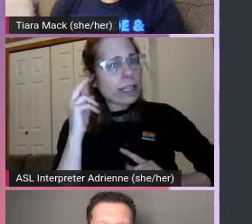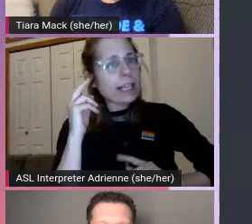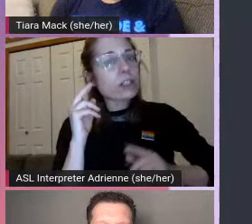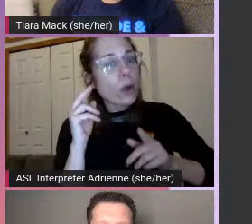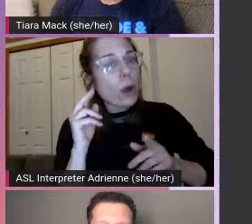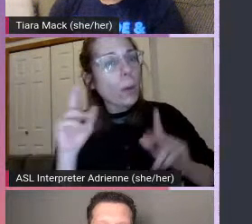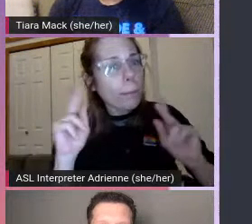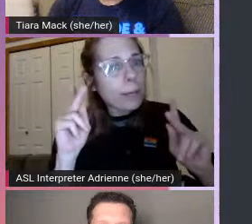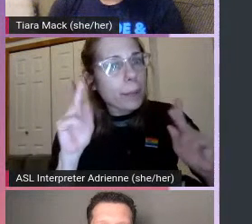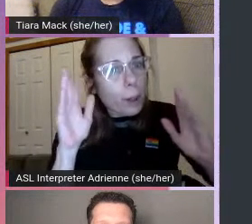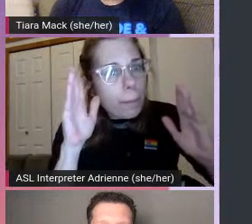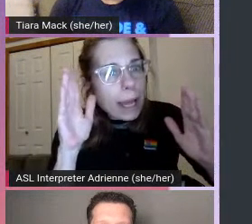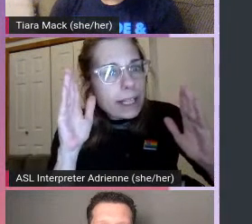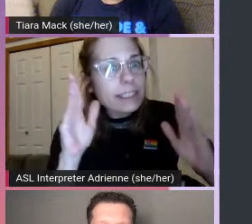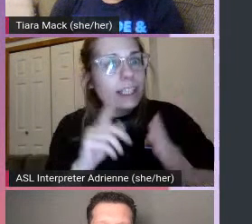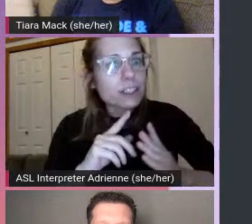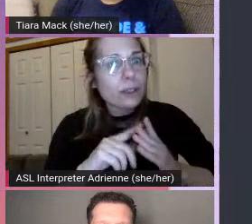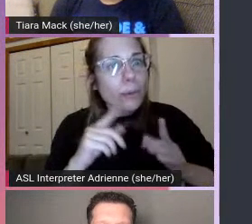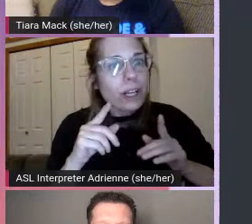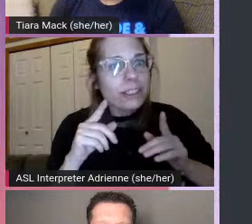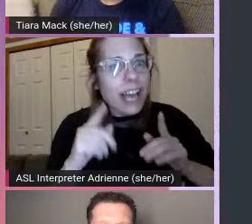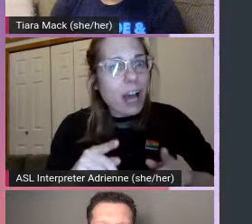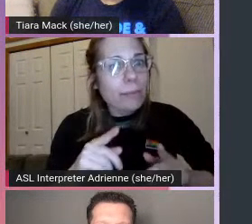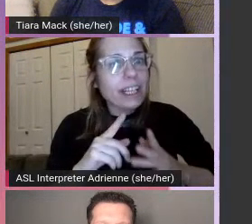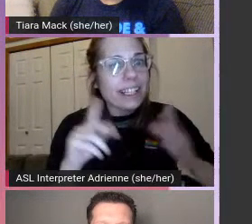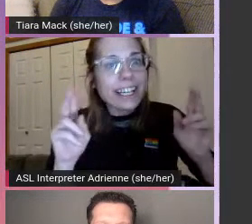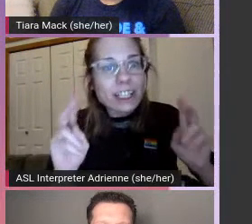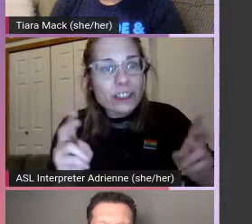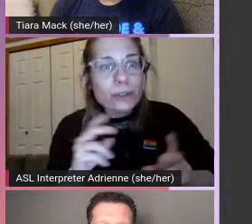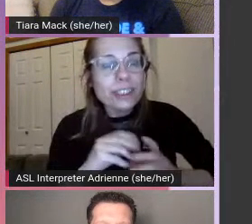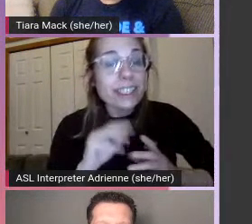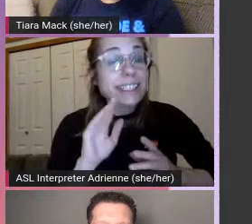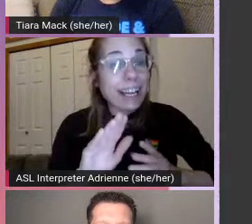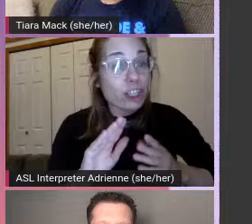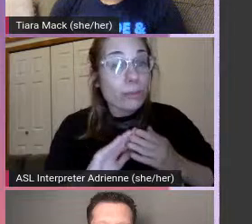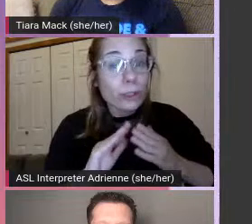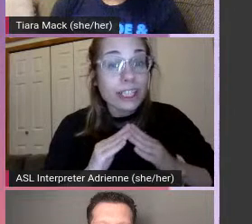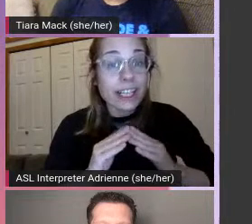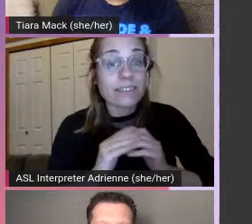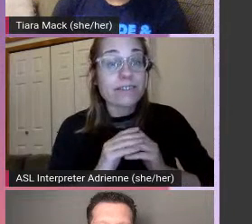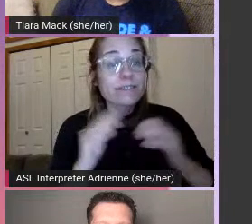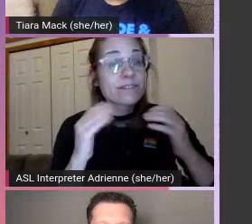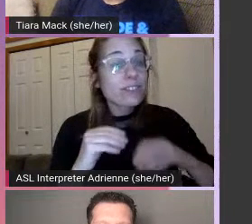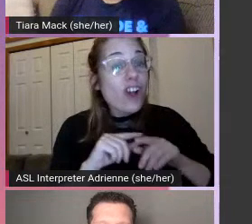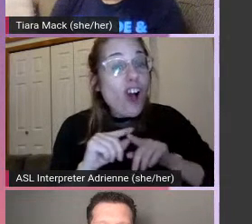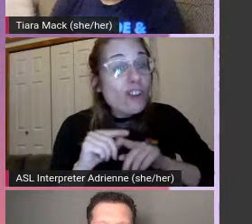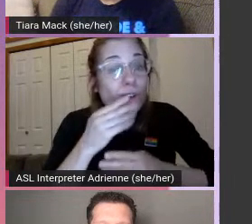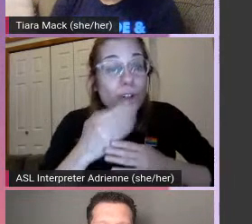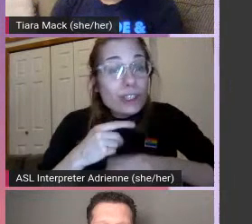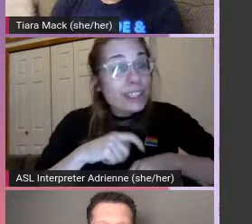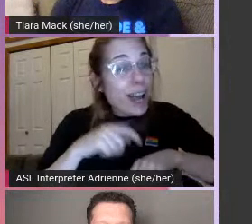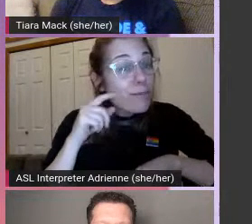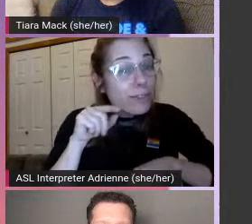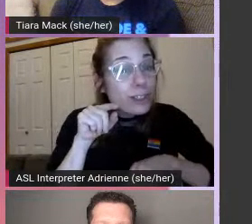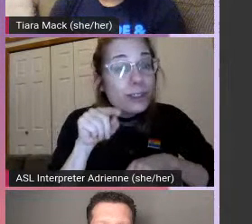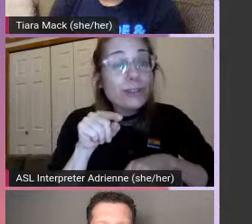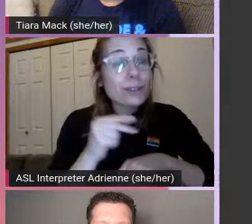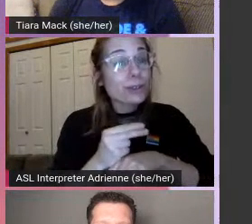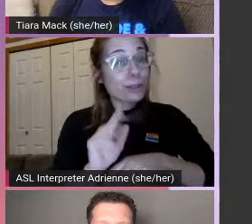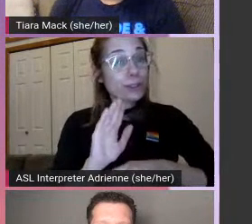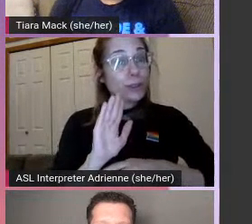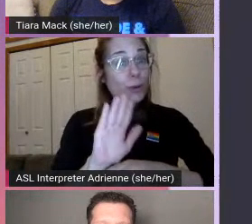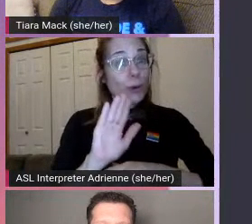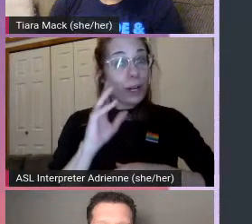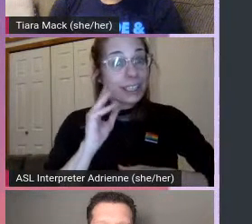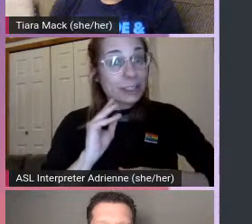community. It's also a really great time for you to use your own personal story to explain why you support or don't support a specific